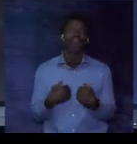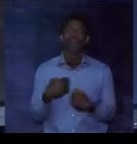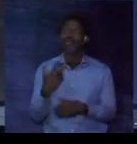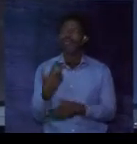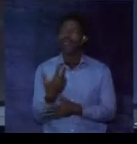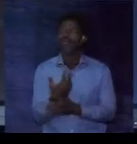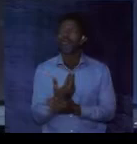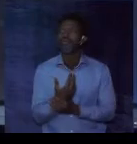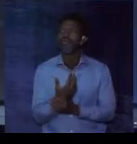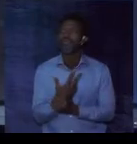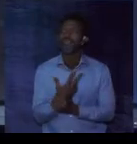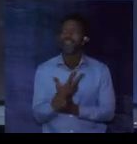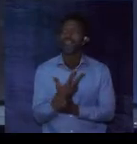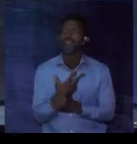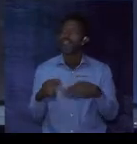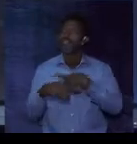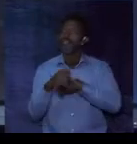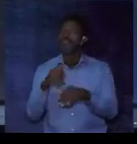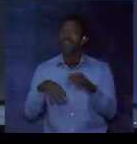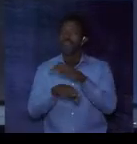count, you have three